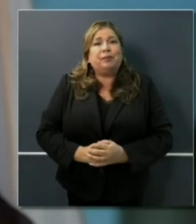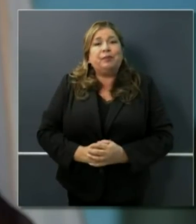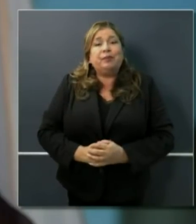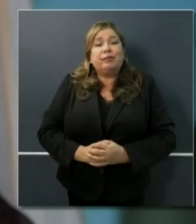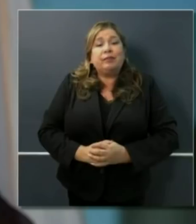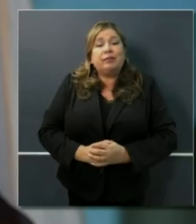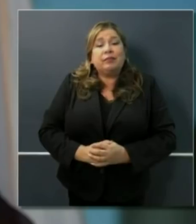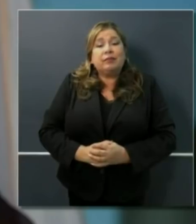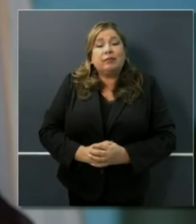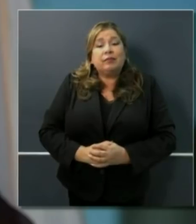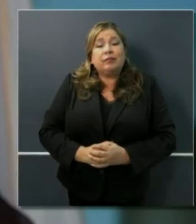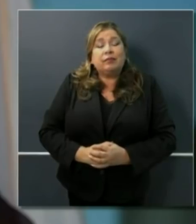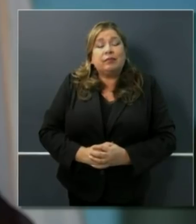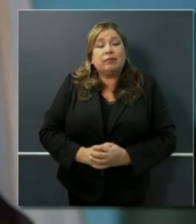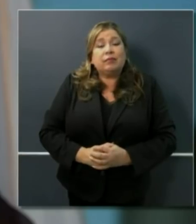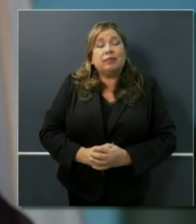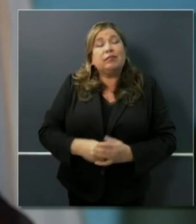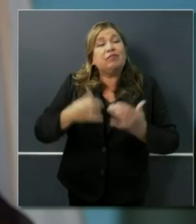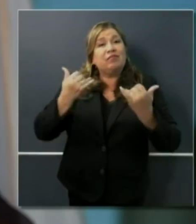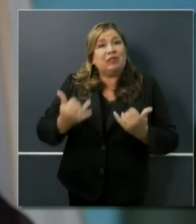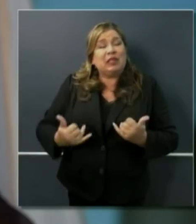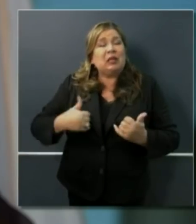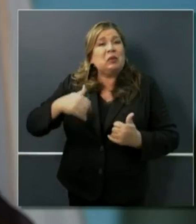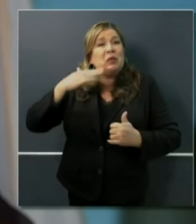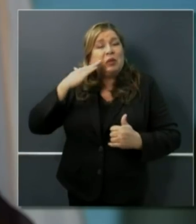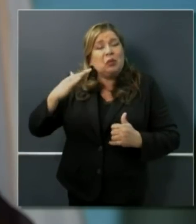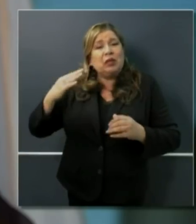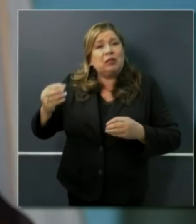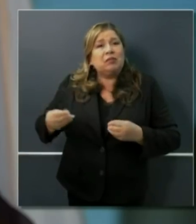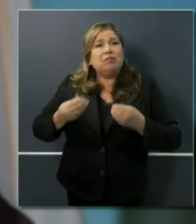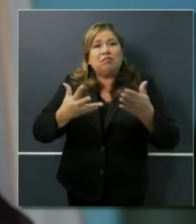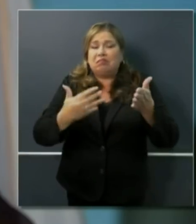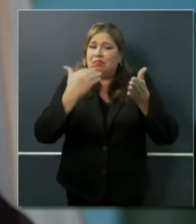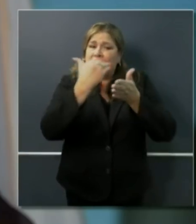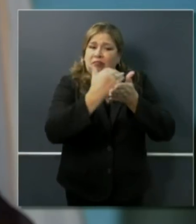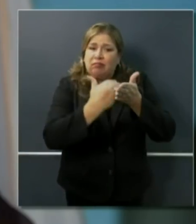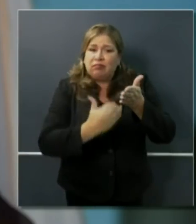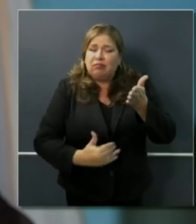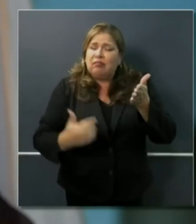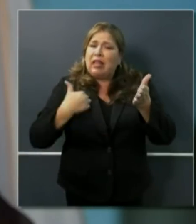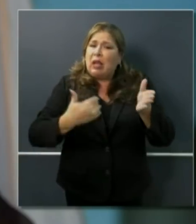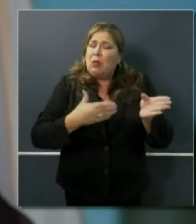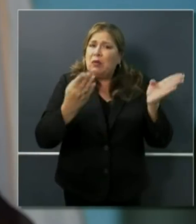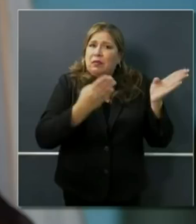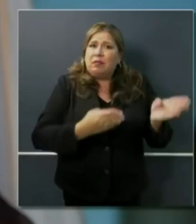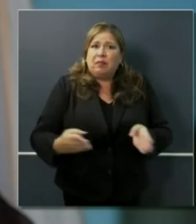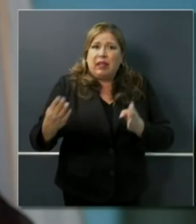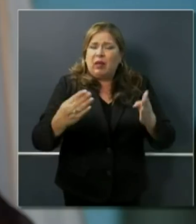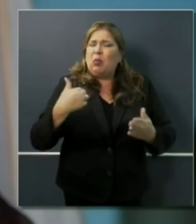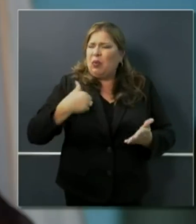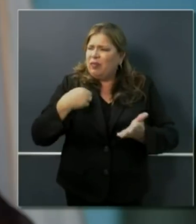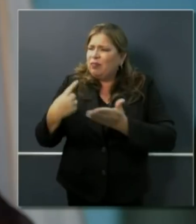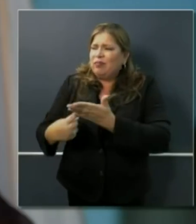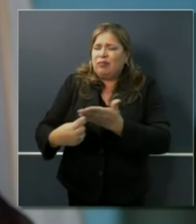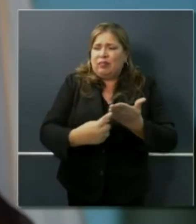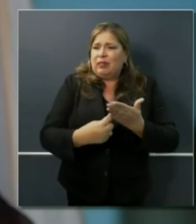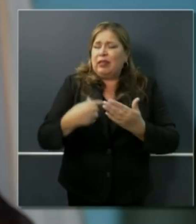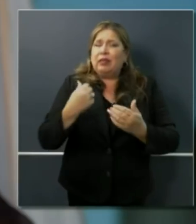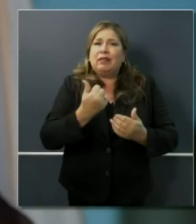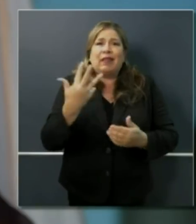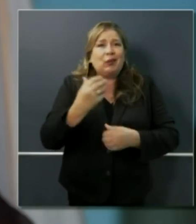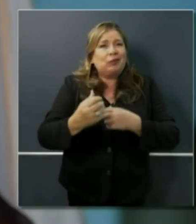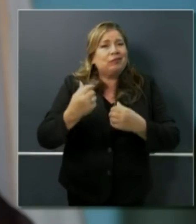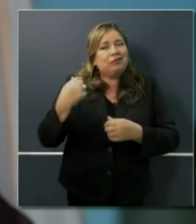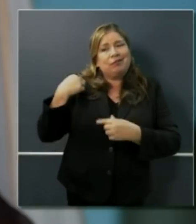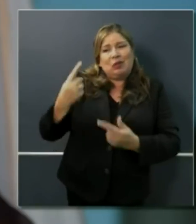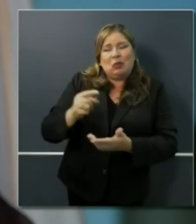pass forward a process that we've been having and that we've been engaged in for the last few weeks, and basically pull back the curtain